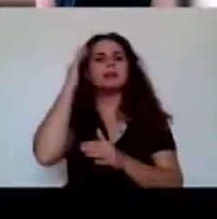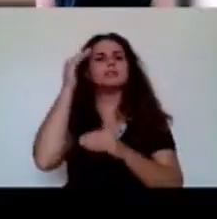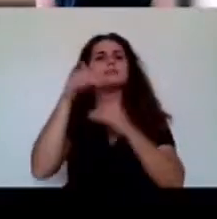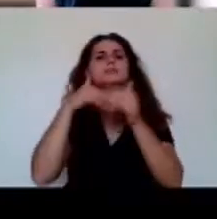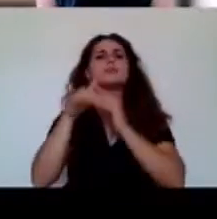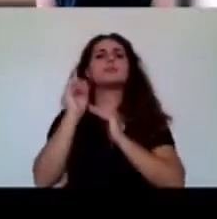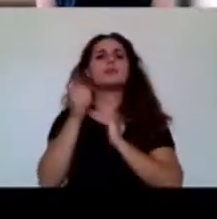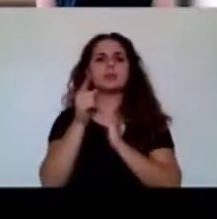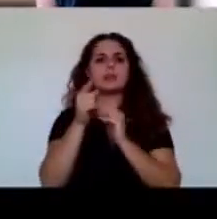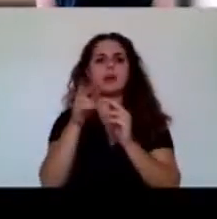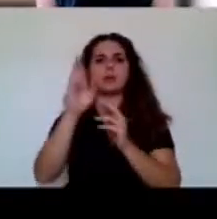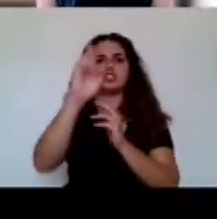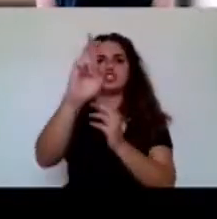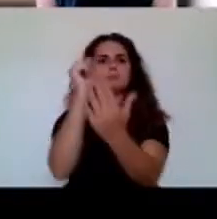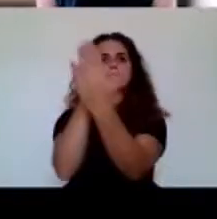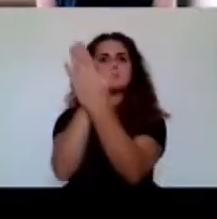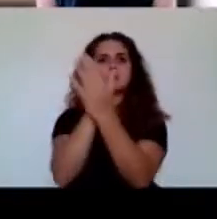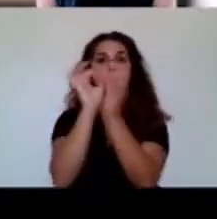the target right on, right?